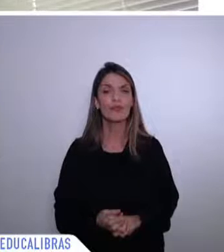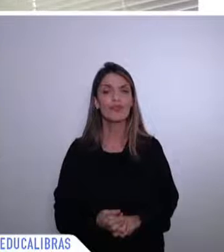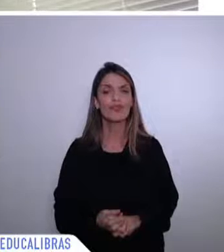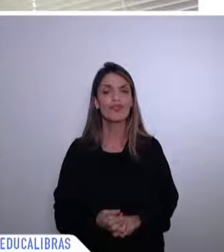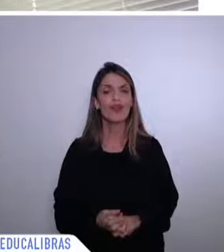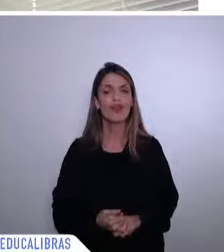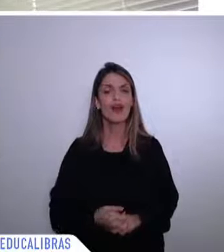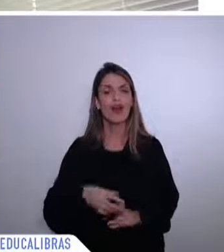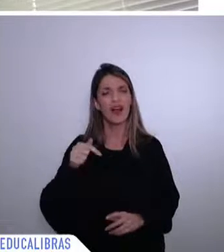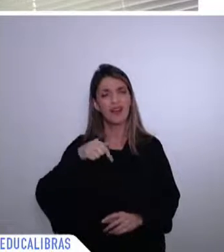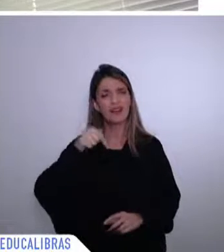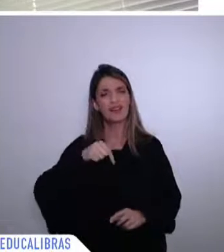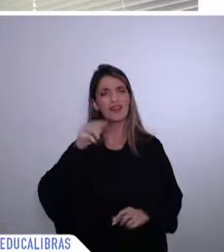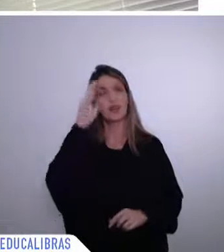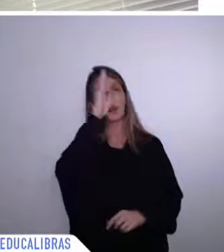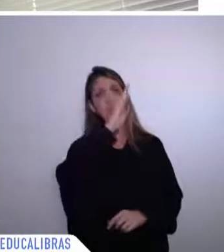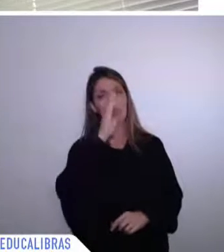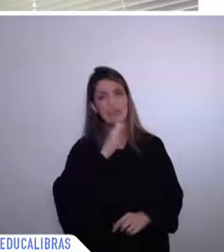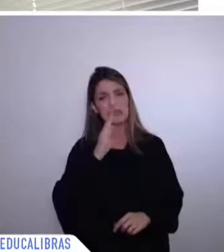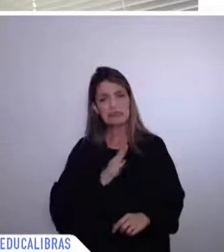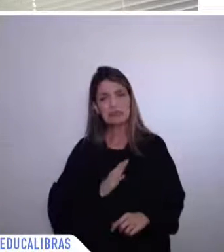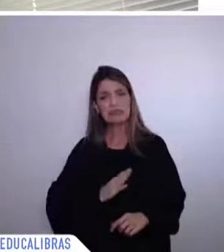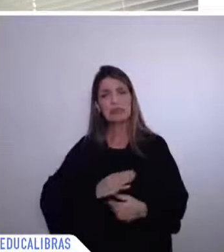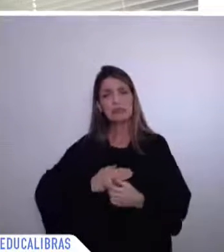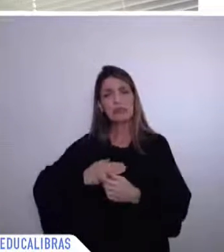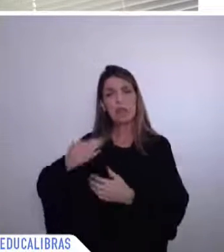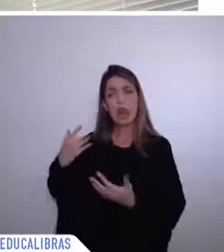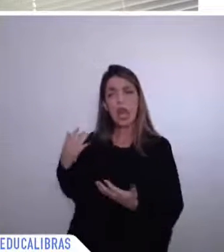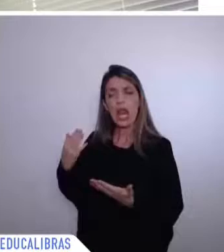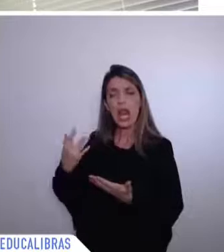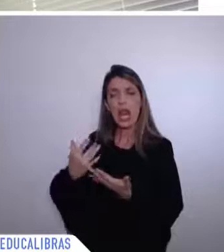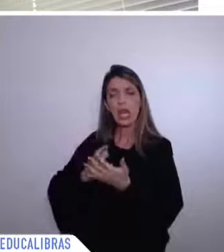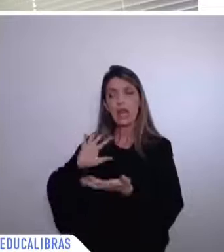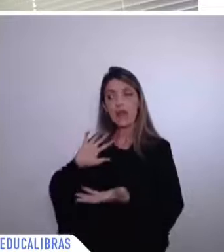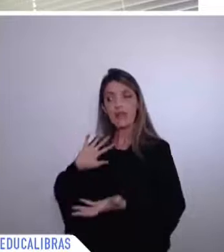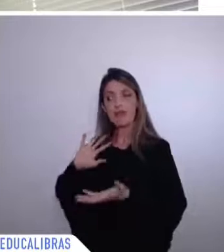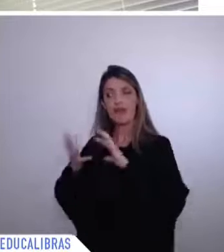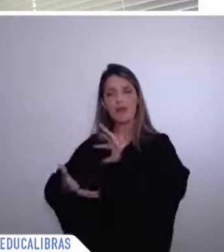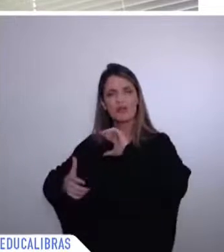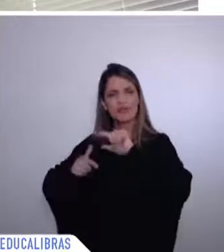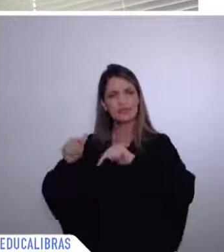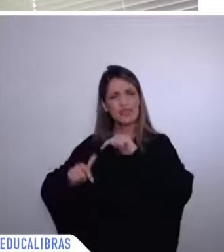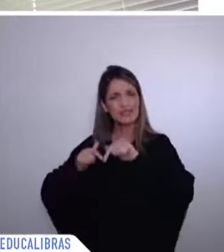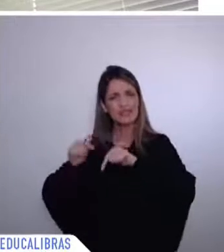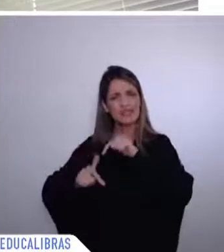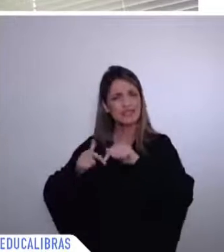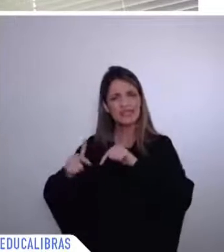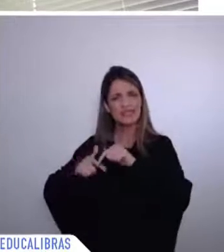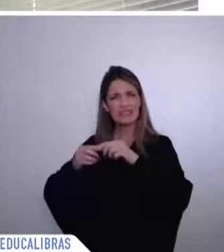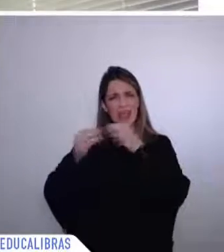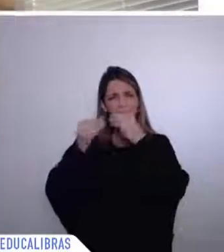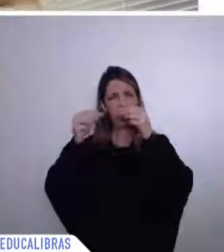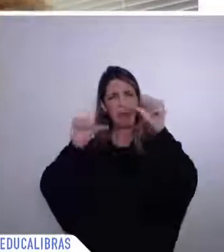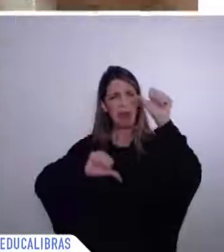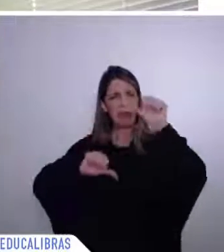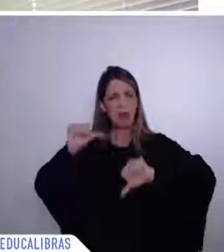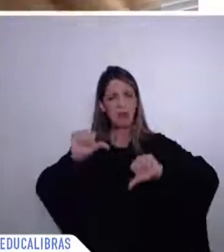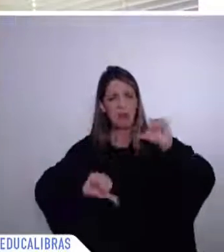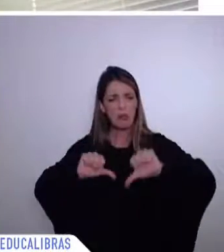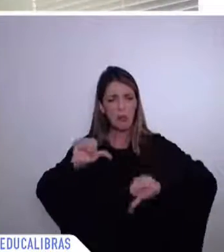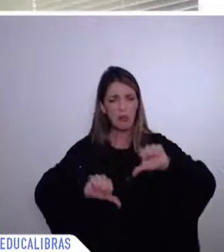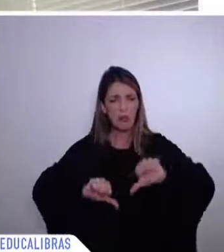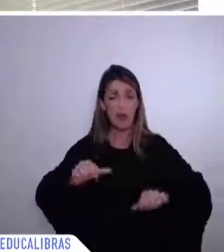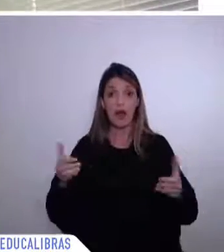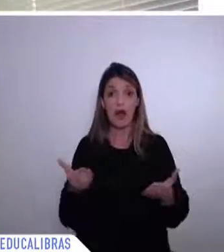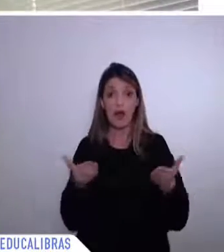the advancement of improper conditions of work that has come since the labor law reform, and